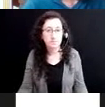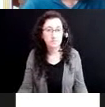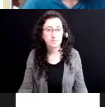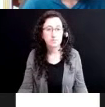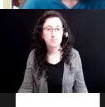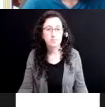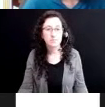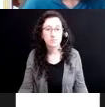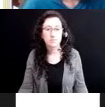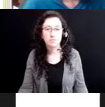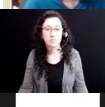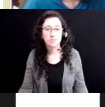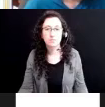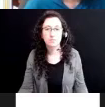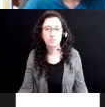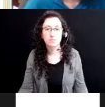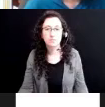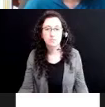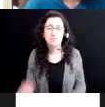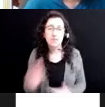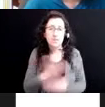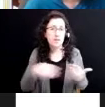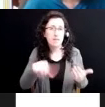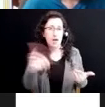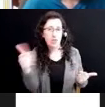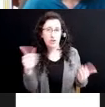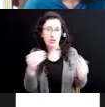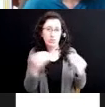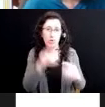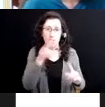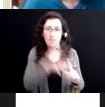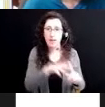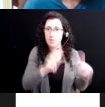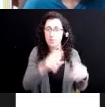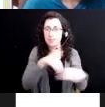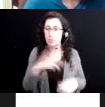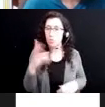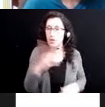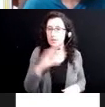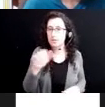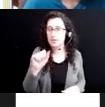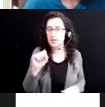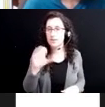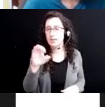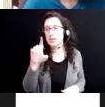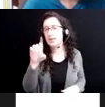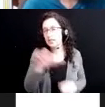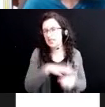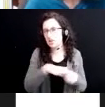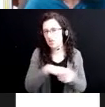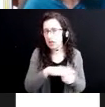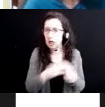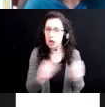wildlife habitat might be more pertinent for those of you who are in the West Cascades ecoregion, where it's